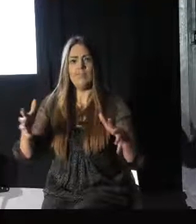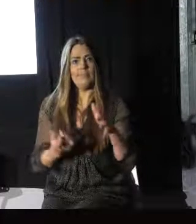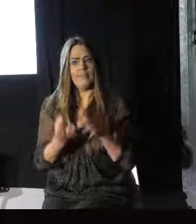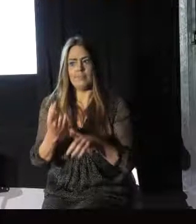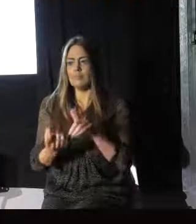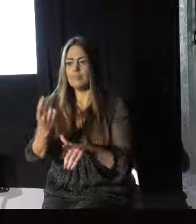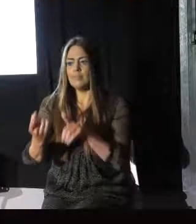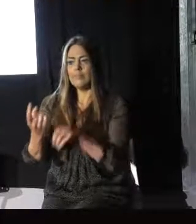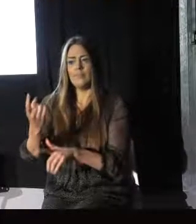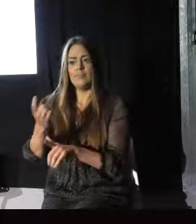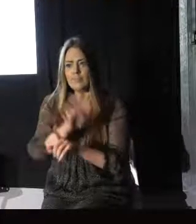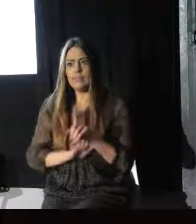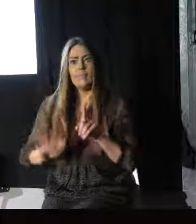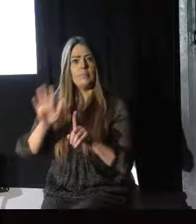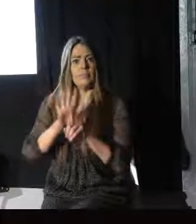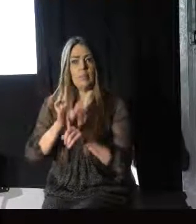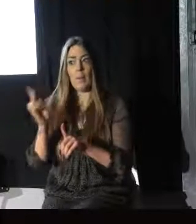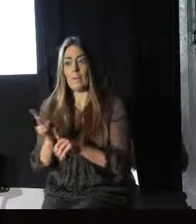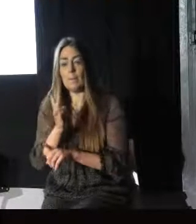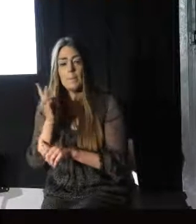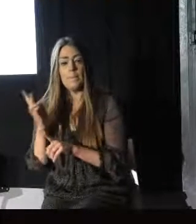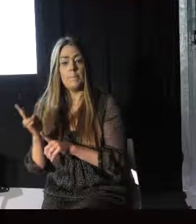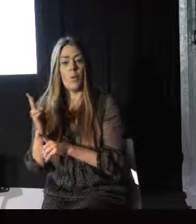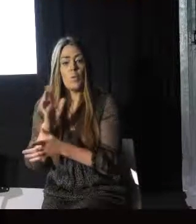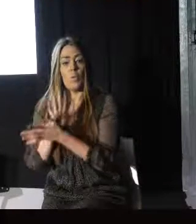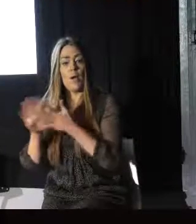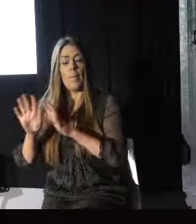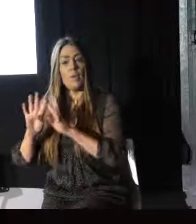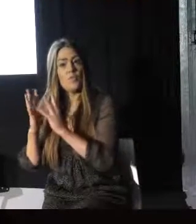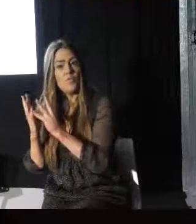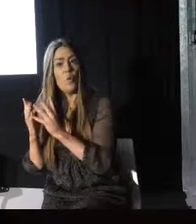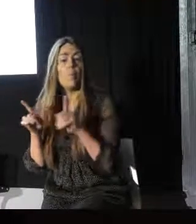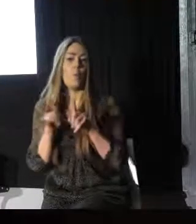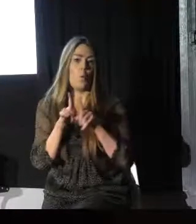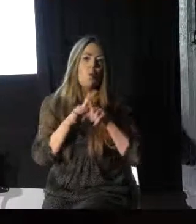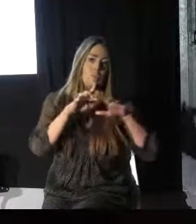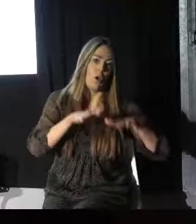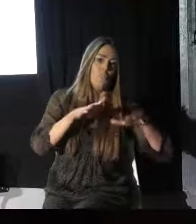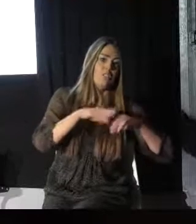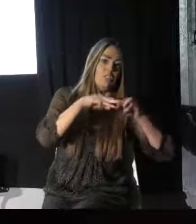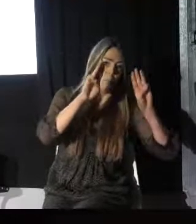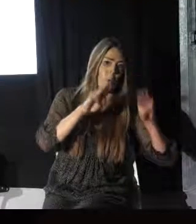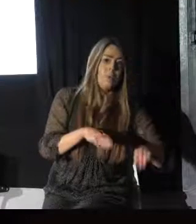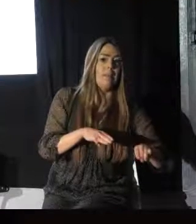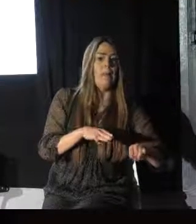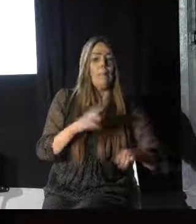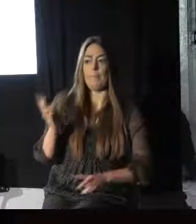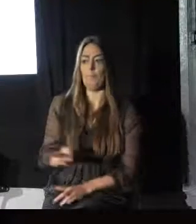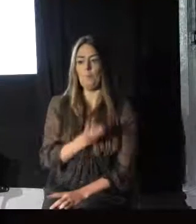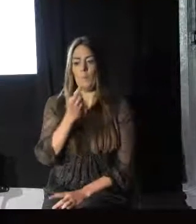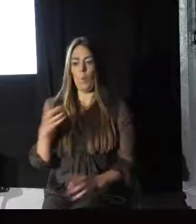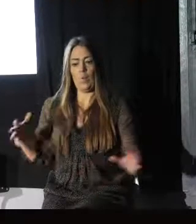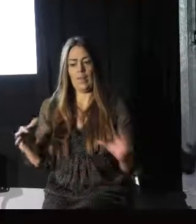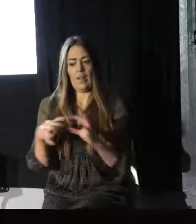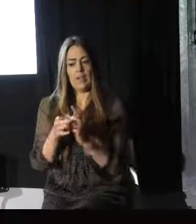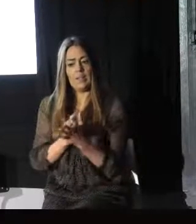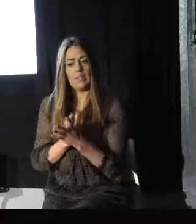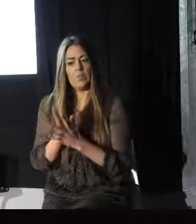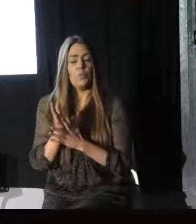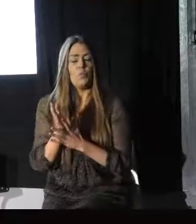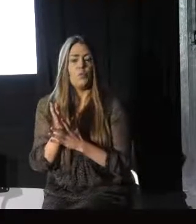held around both Humboldt Forum and around the British Museum, which are linked in that